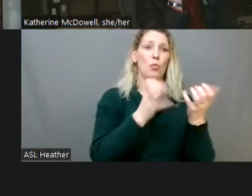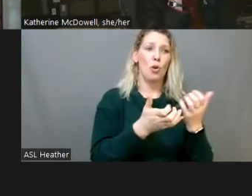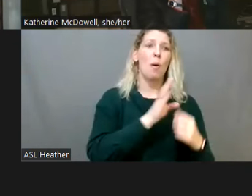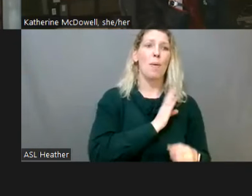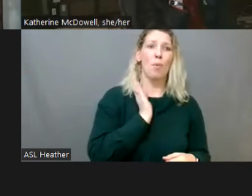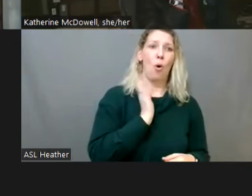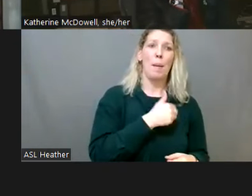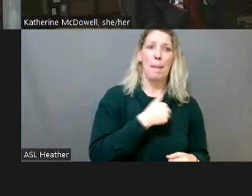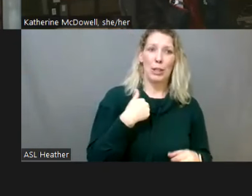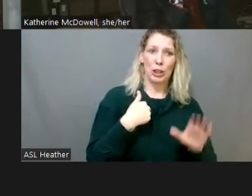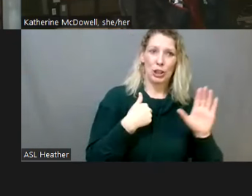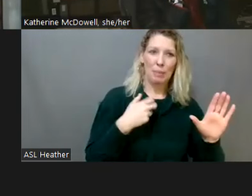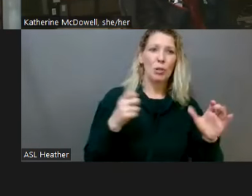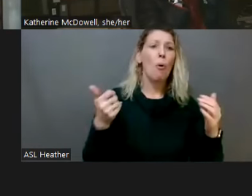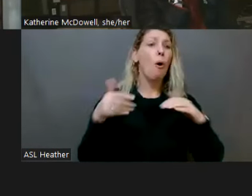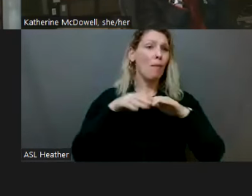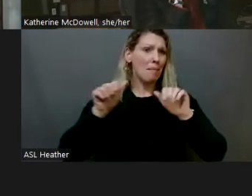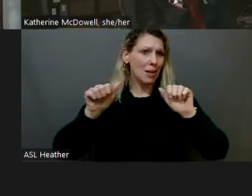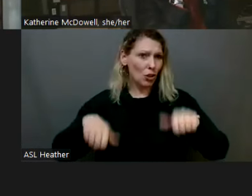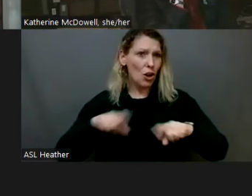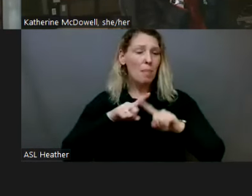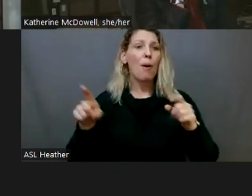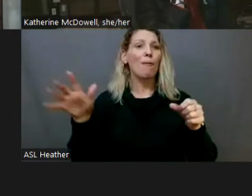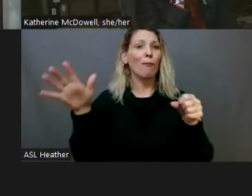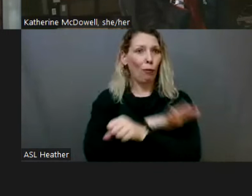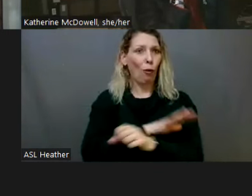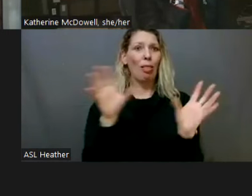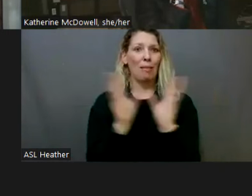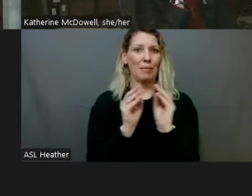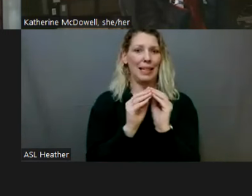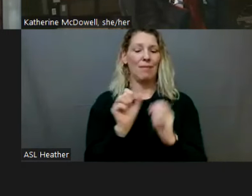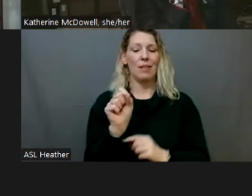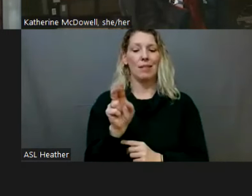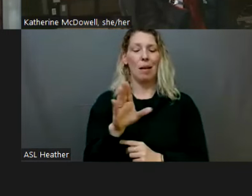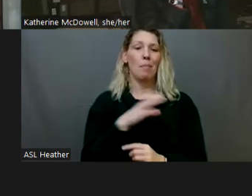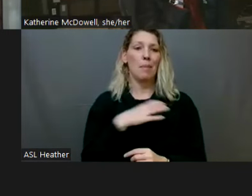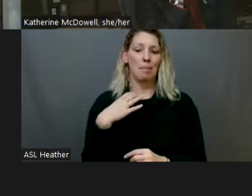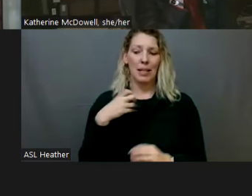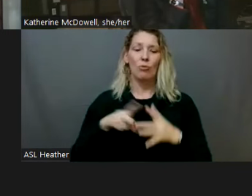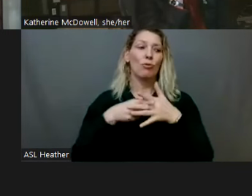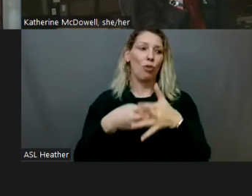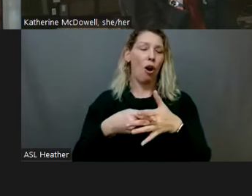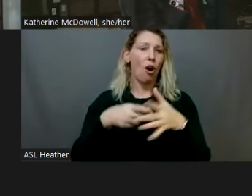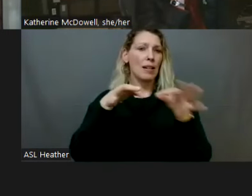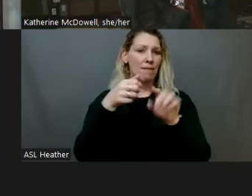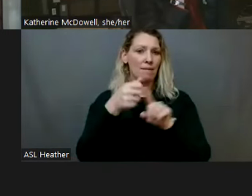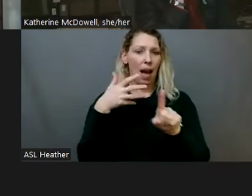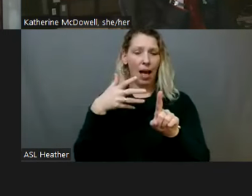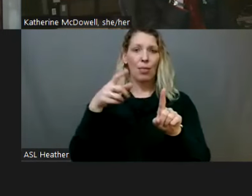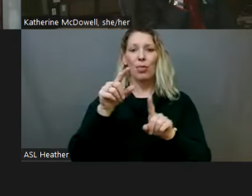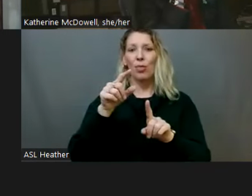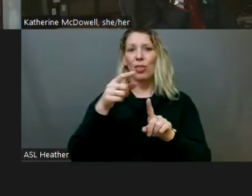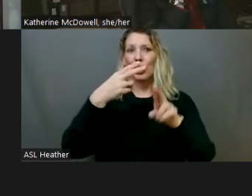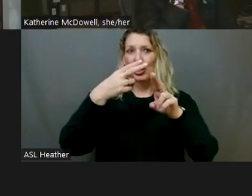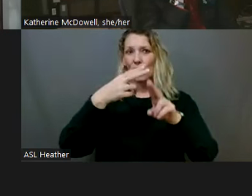could meet kind of overlapping, but there would be a full meeting of that subcommittee to start off to define what the terms are and all that, and maybe from